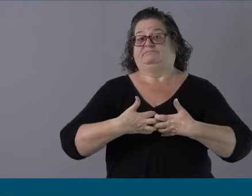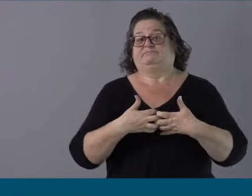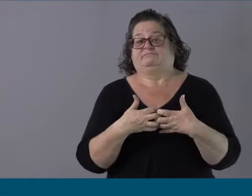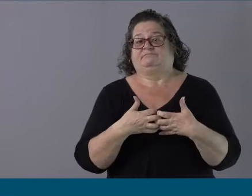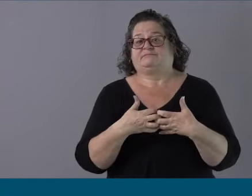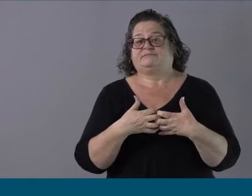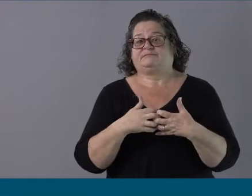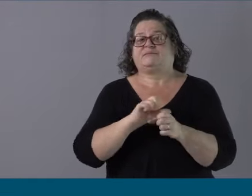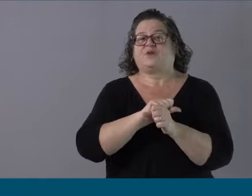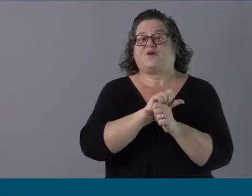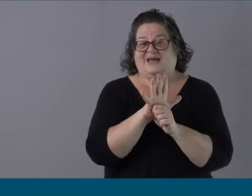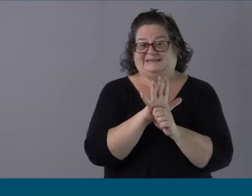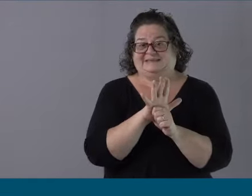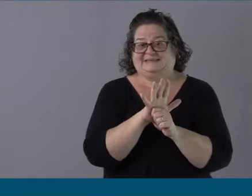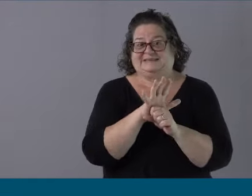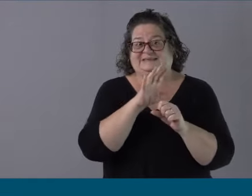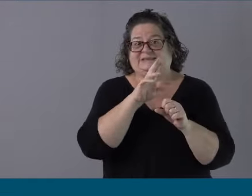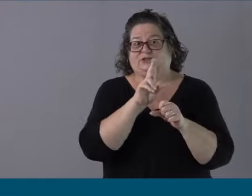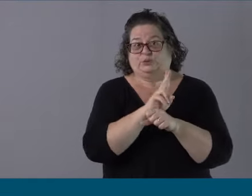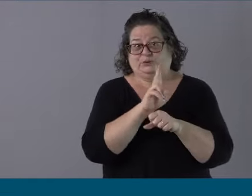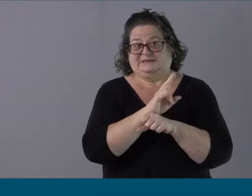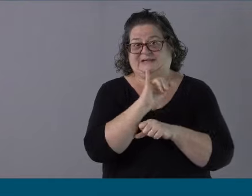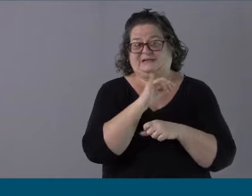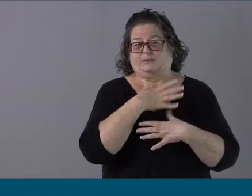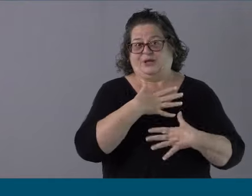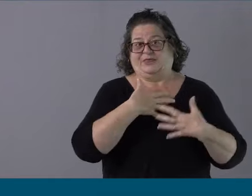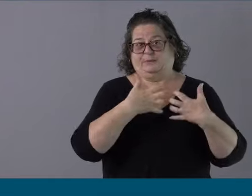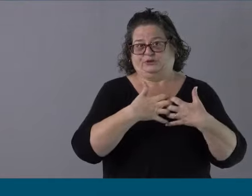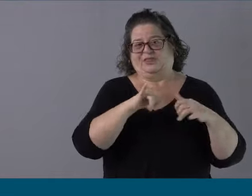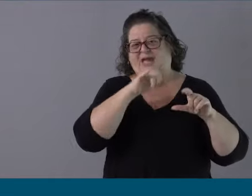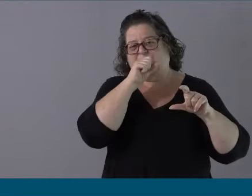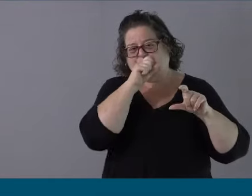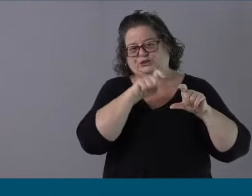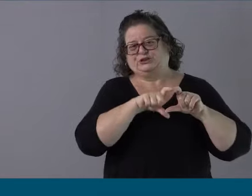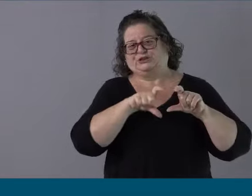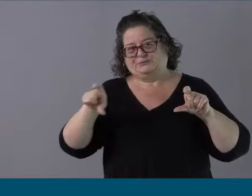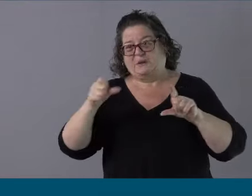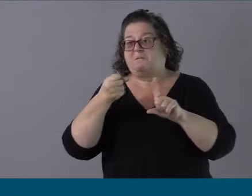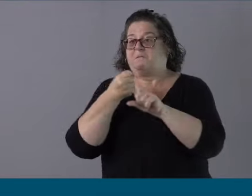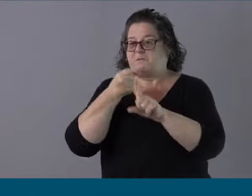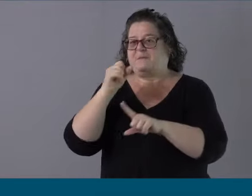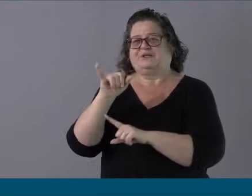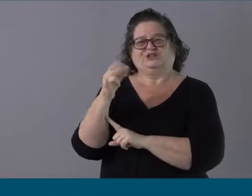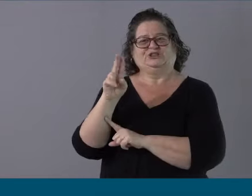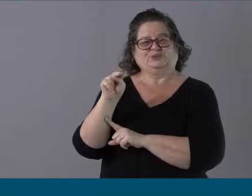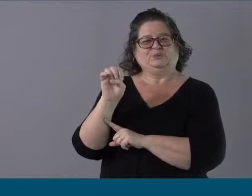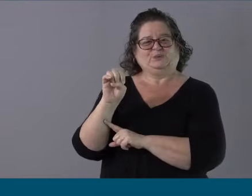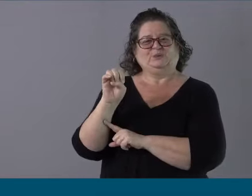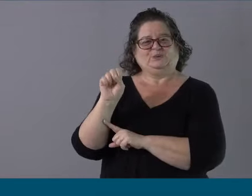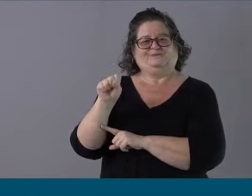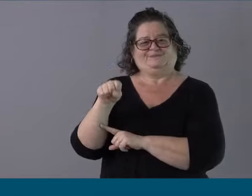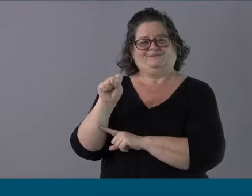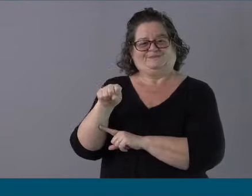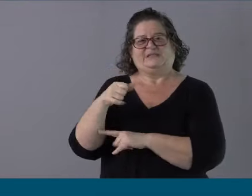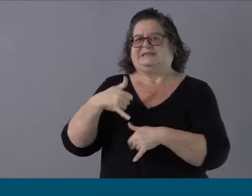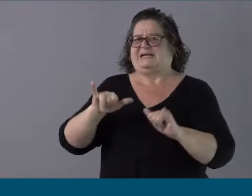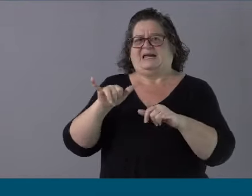of ventilators is increasing. Again, that began in June. Lots of capacity remains.